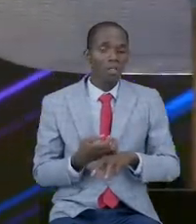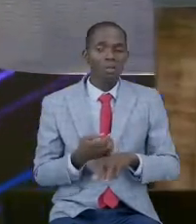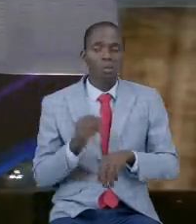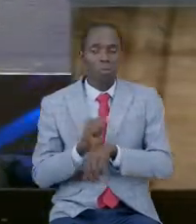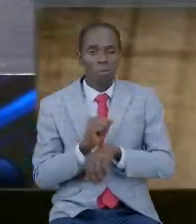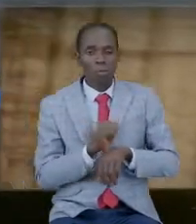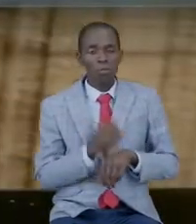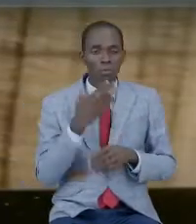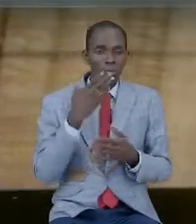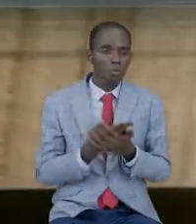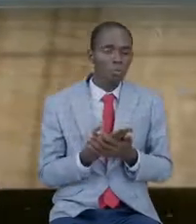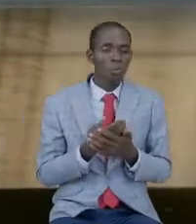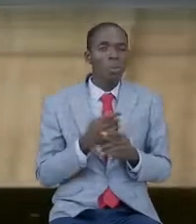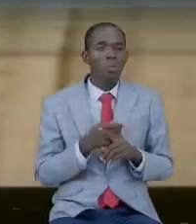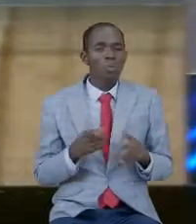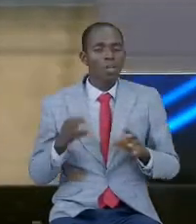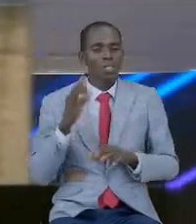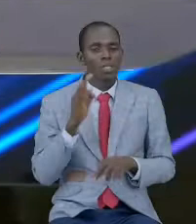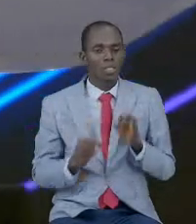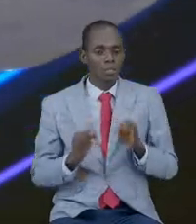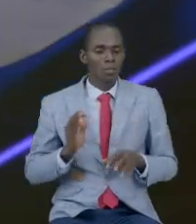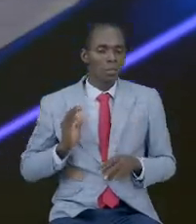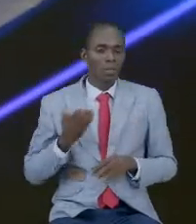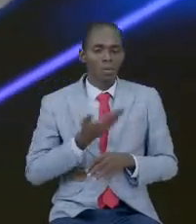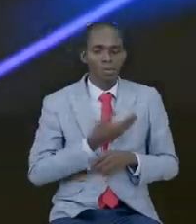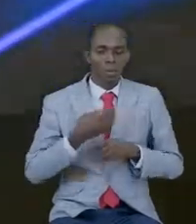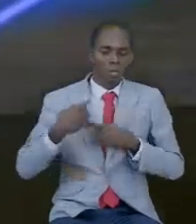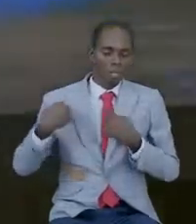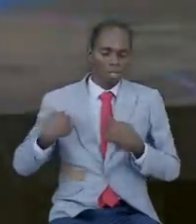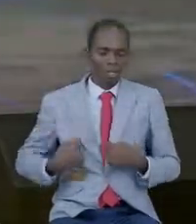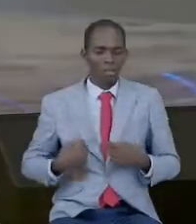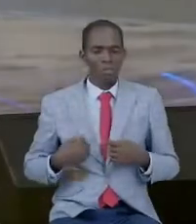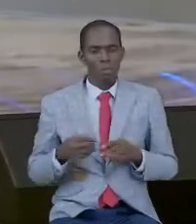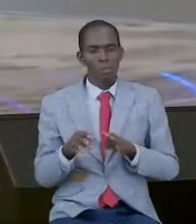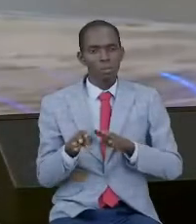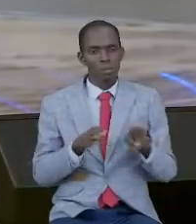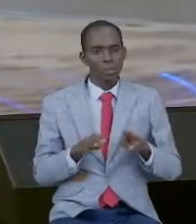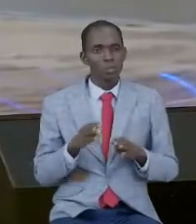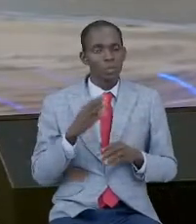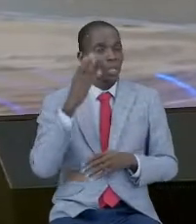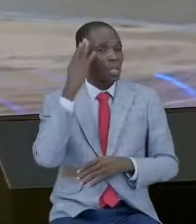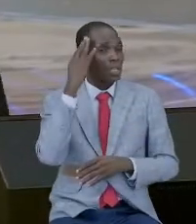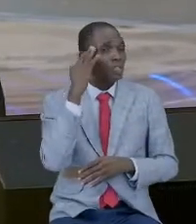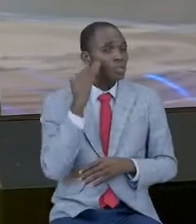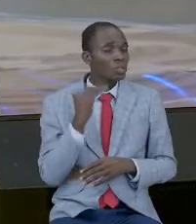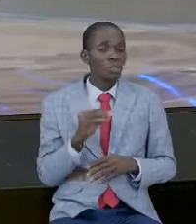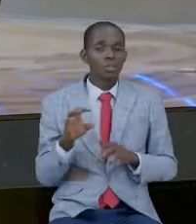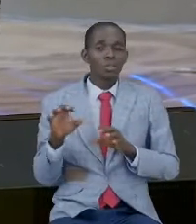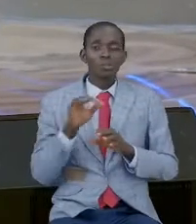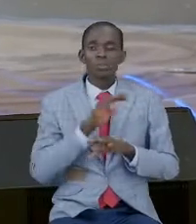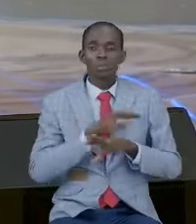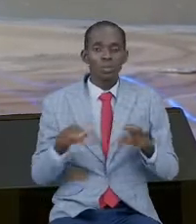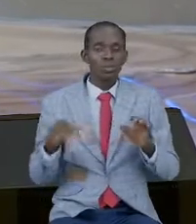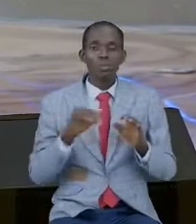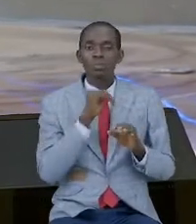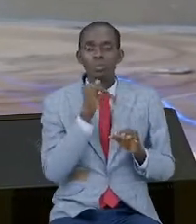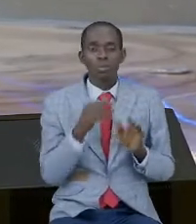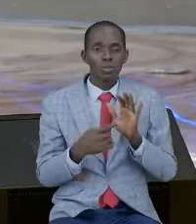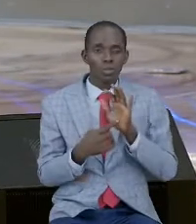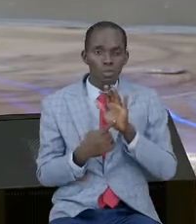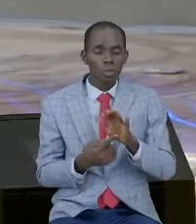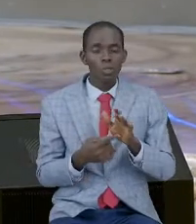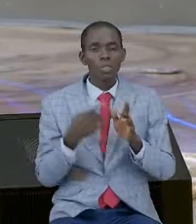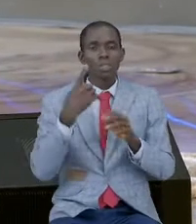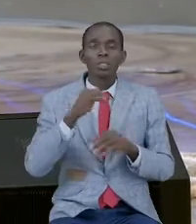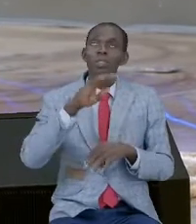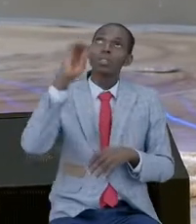our hearts, conduct, experience, if they do not reflect the grace